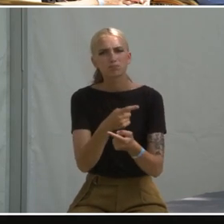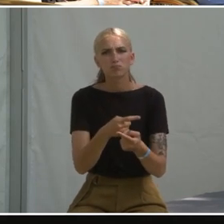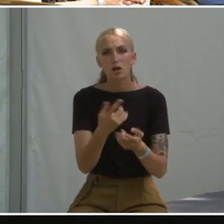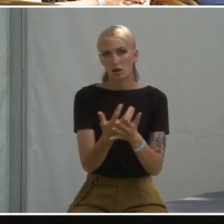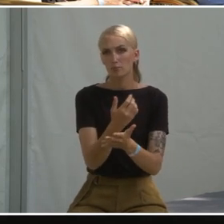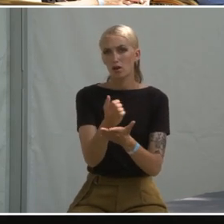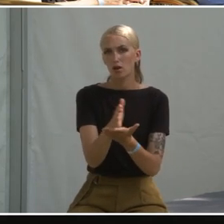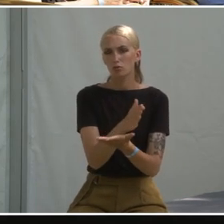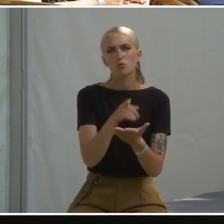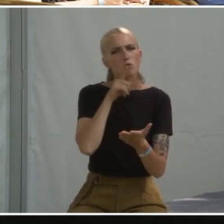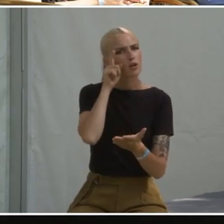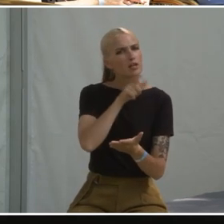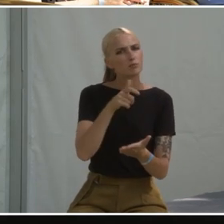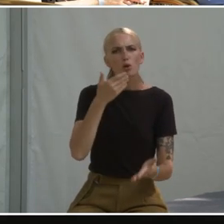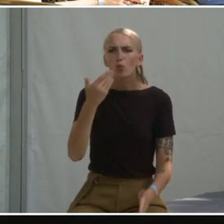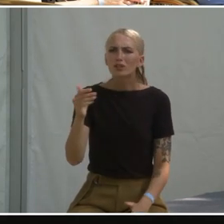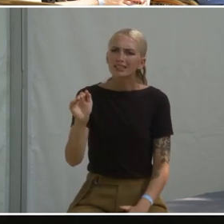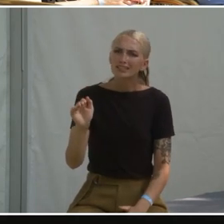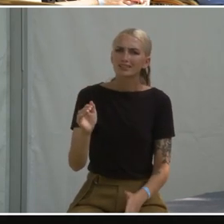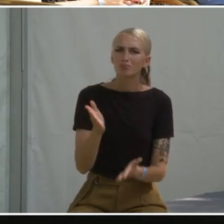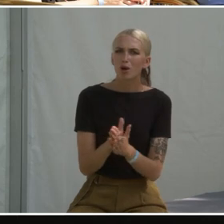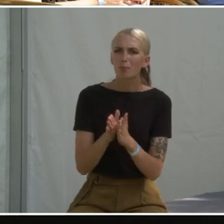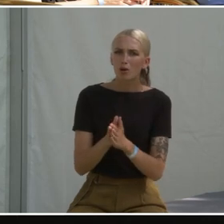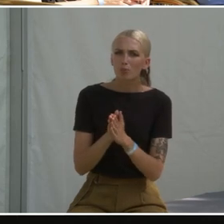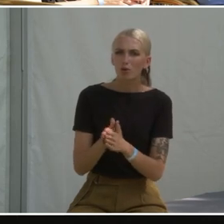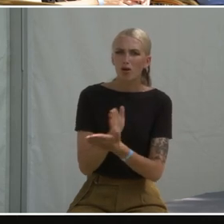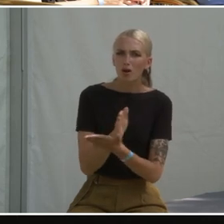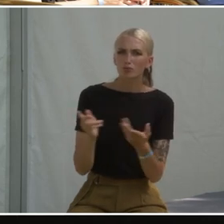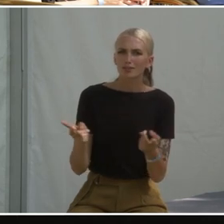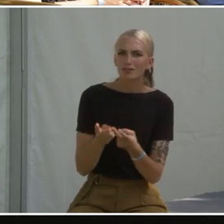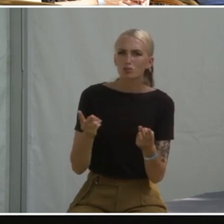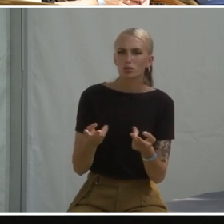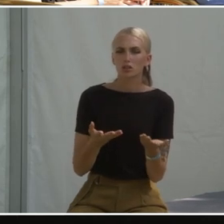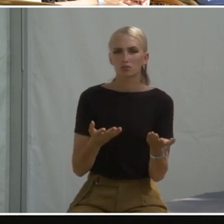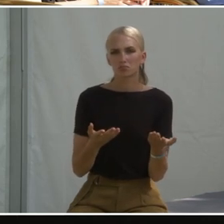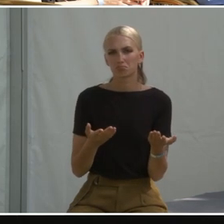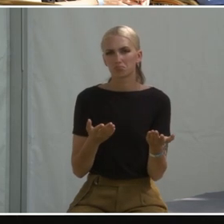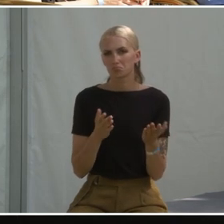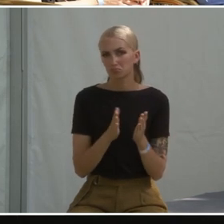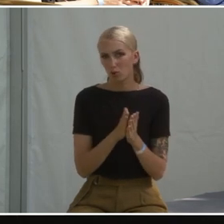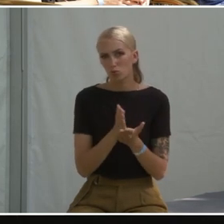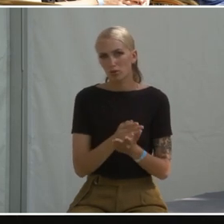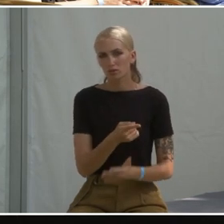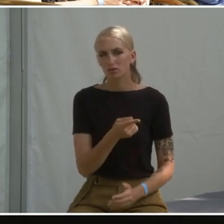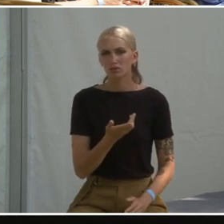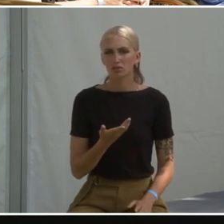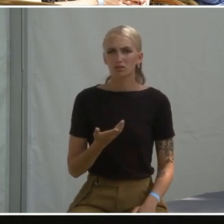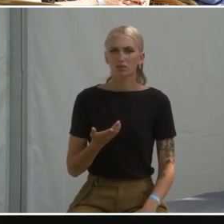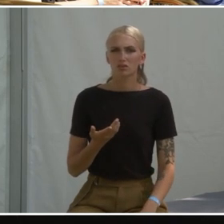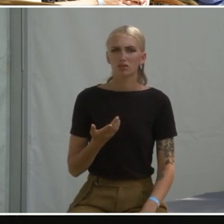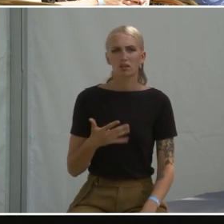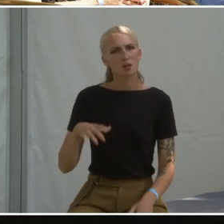are they asking for something? Are they asking for us as adults, as parents, as decision makers, to help them